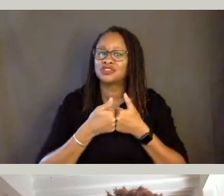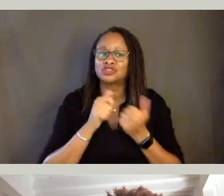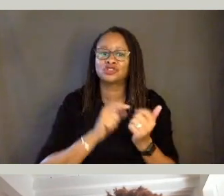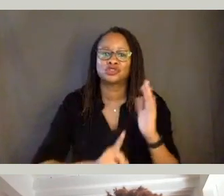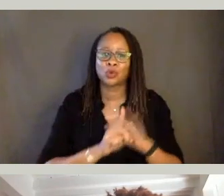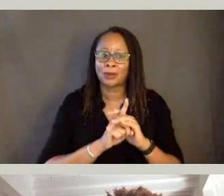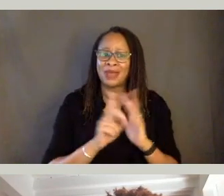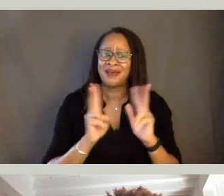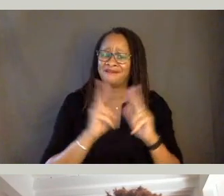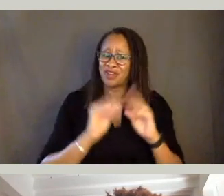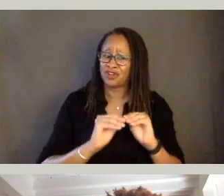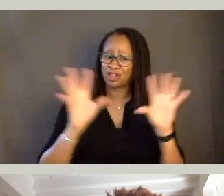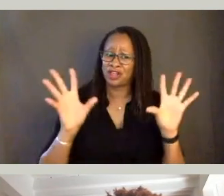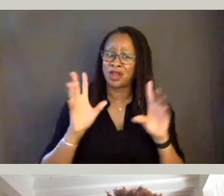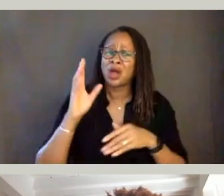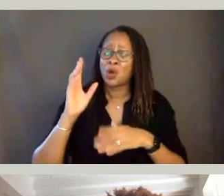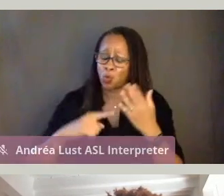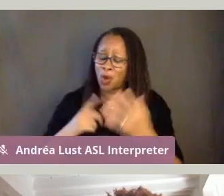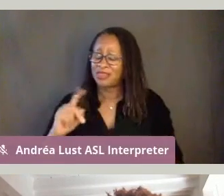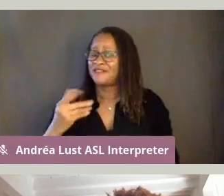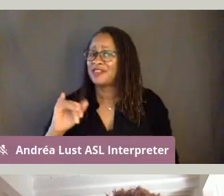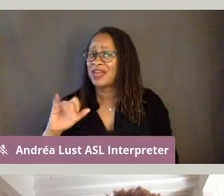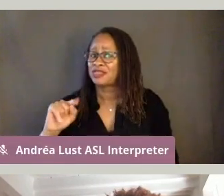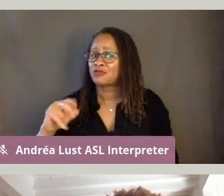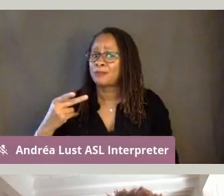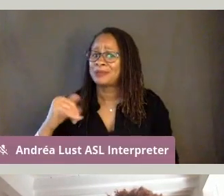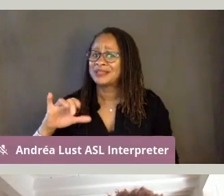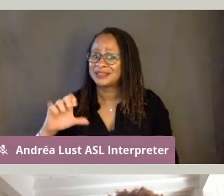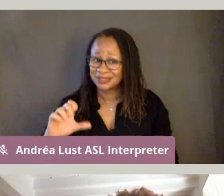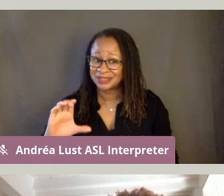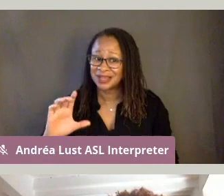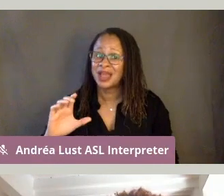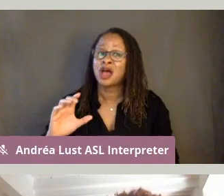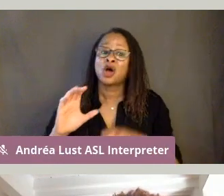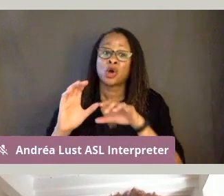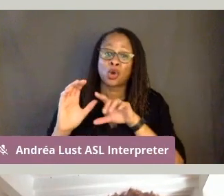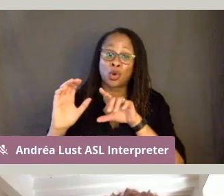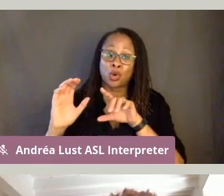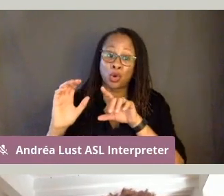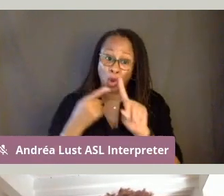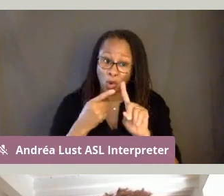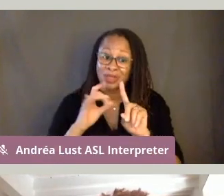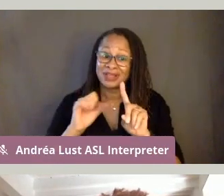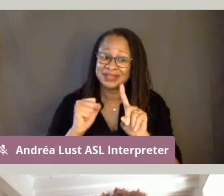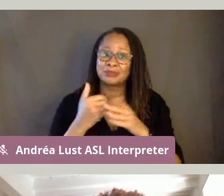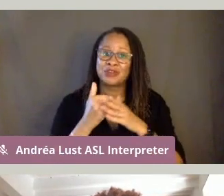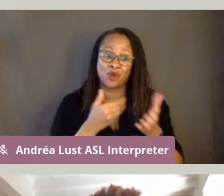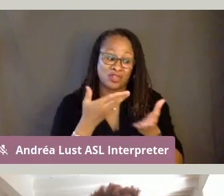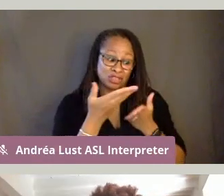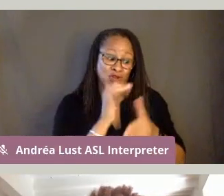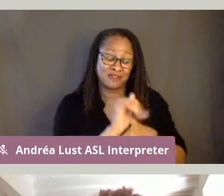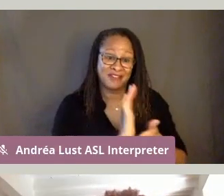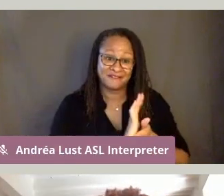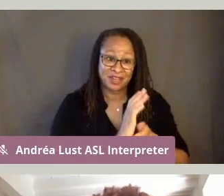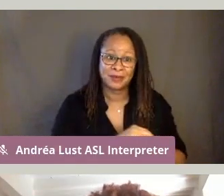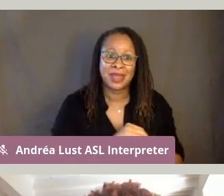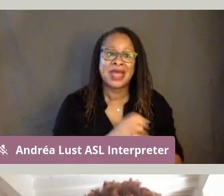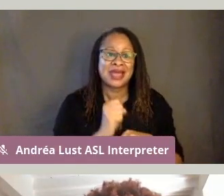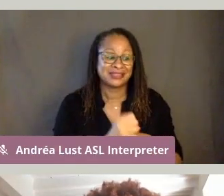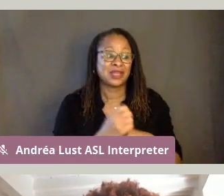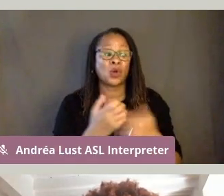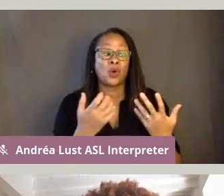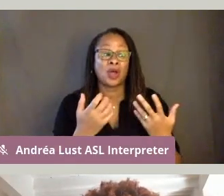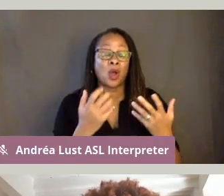clear what the philanthropist's goal is in serving that film and to be aligned with the film team, I think that's what attracts folks to stay in